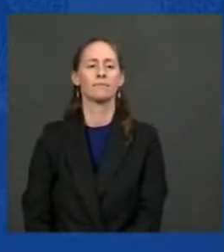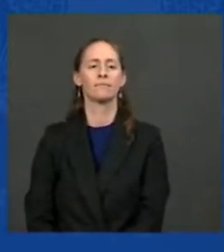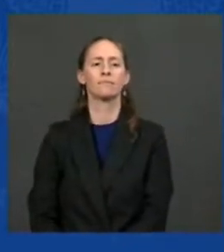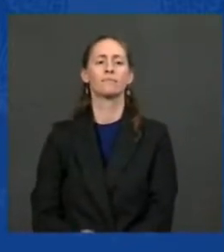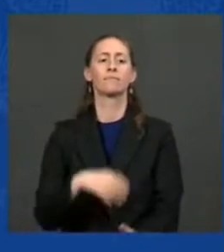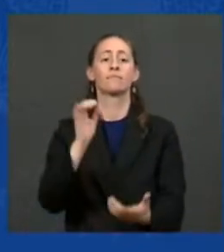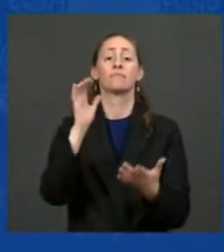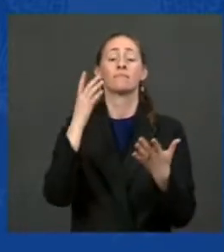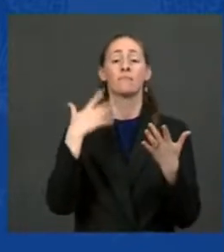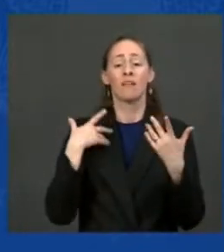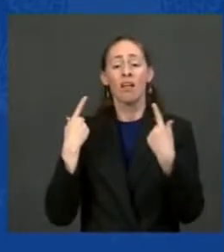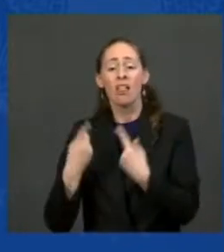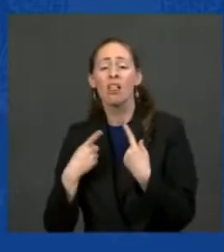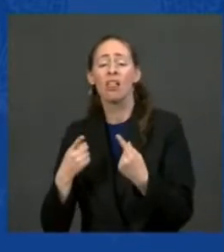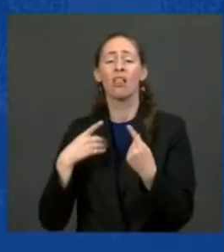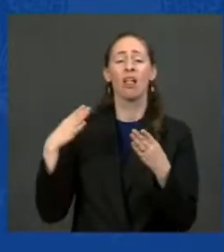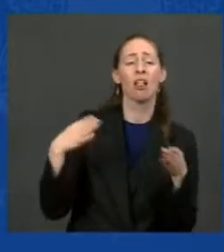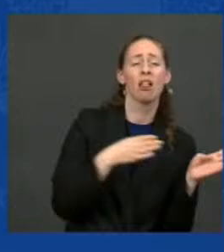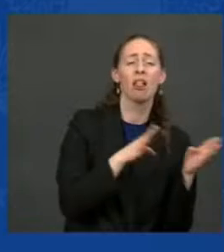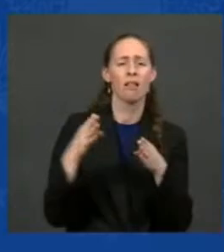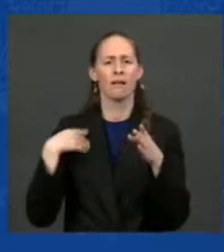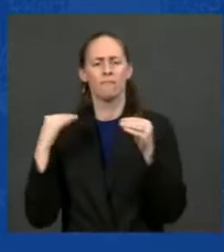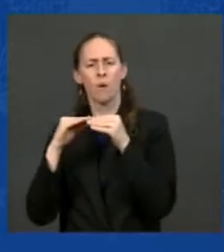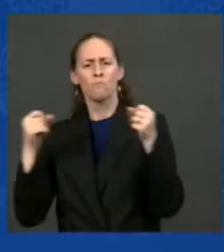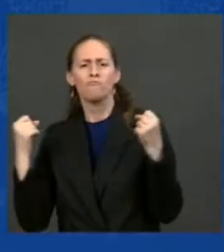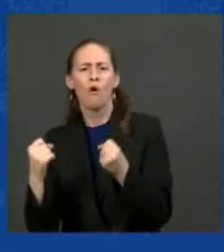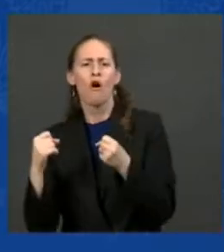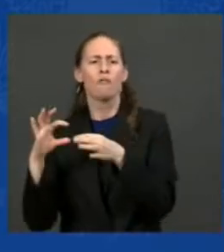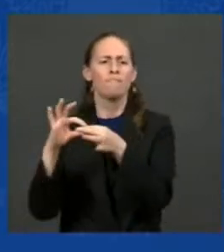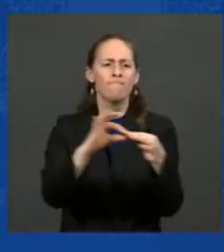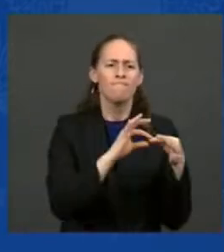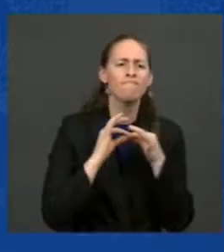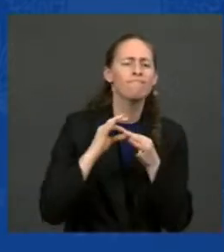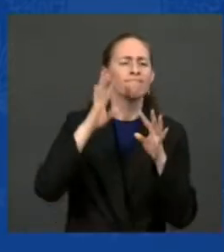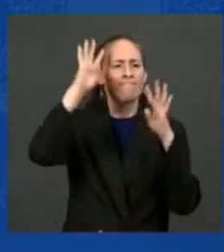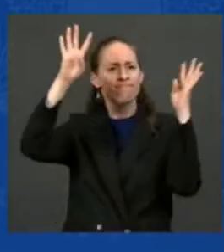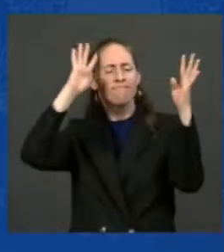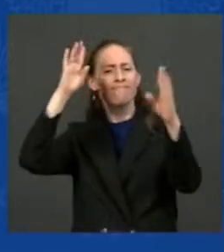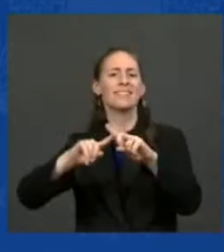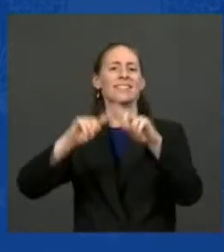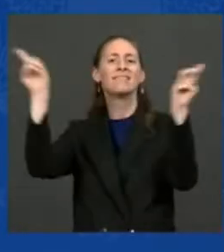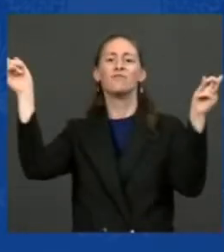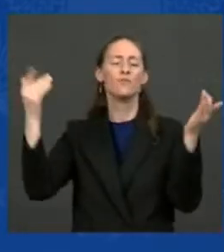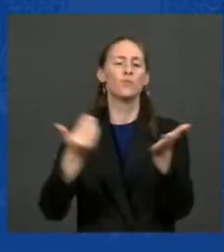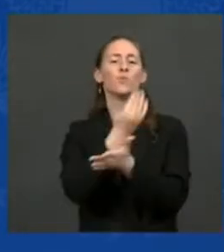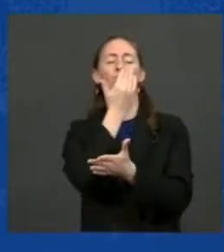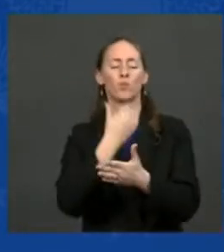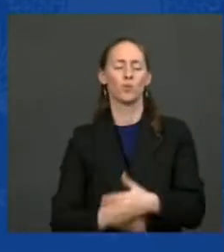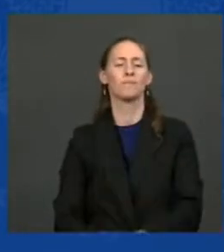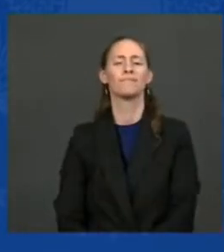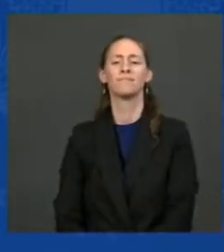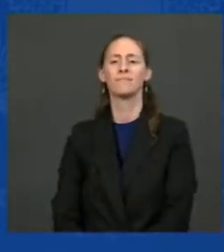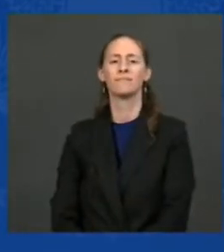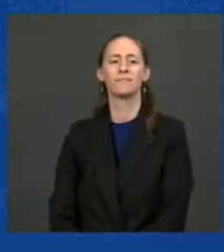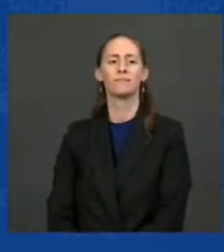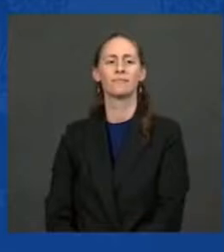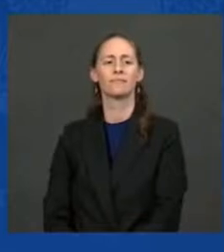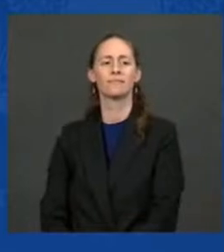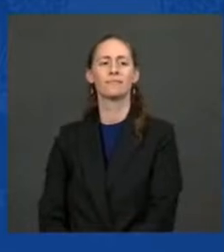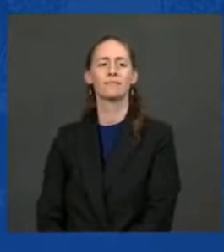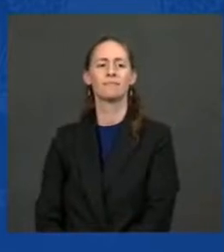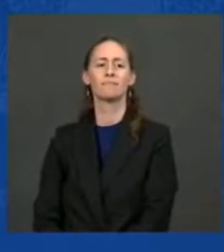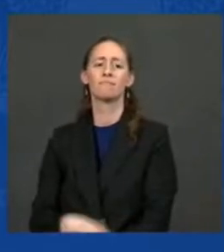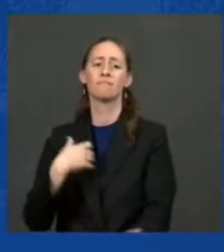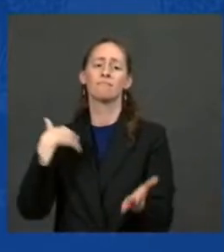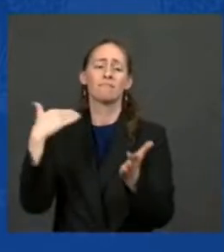resilient, innovative, dynamic. As I said, I'll repeat, I apologize,